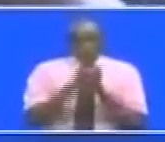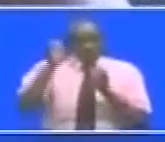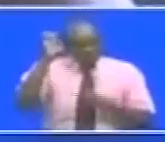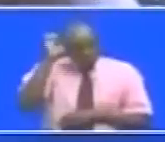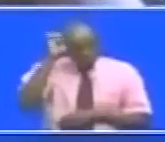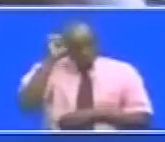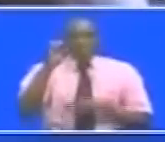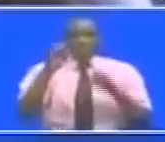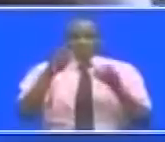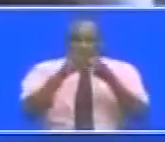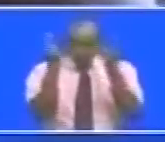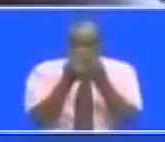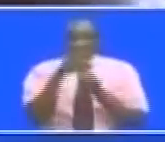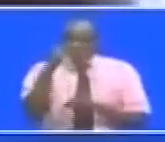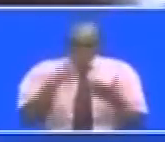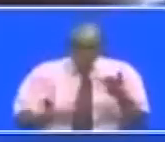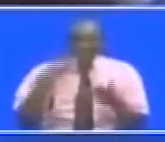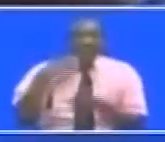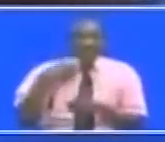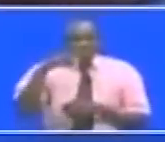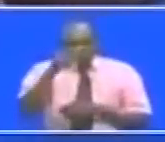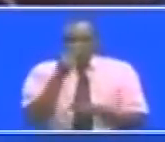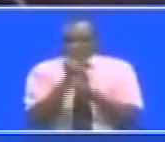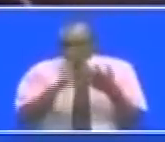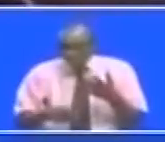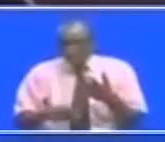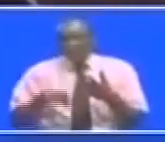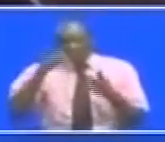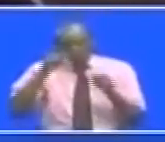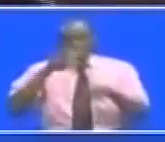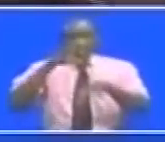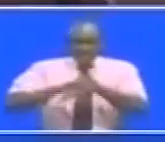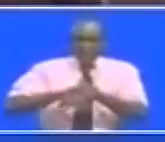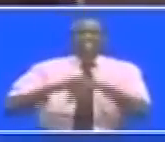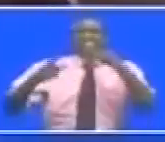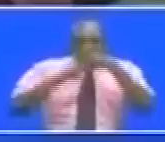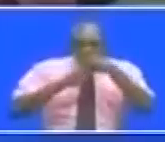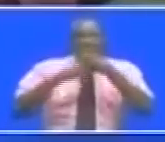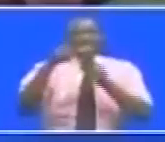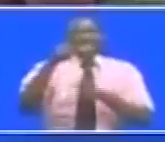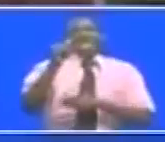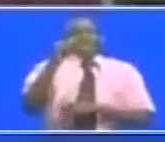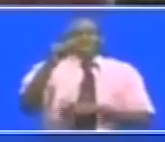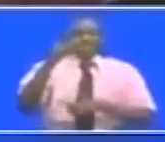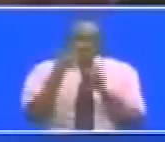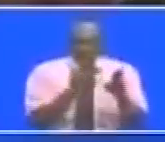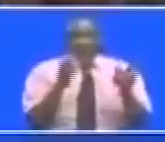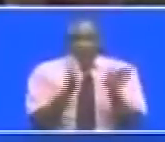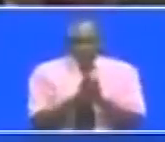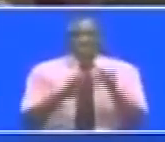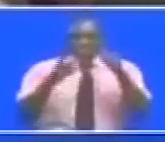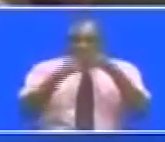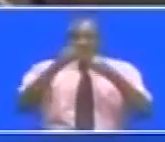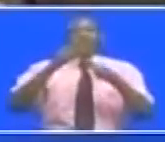Squad Unit was recognized for leading an operation that led to the recovery of six AK-47 rifles and about